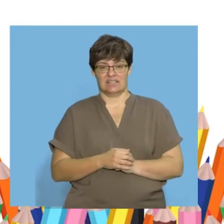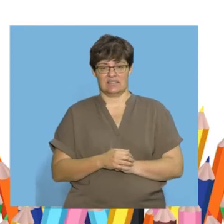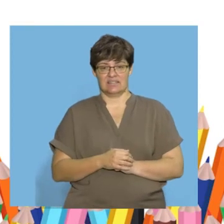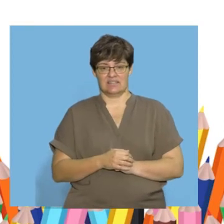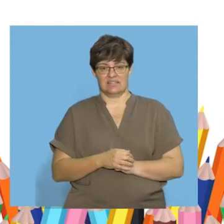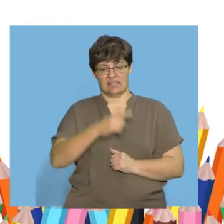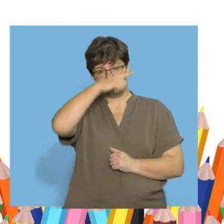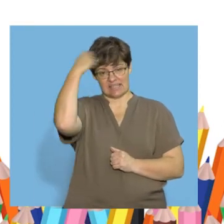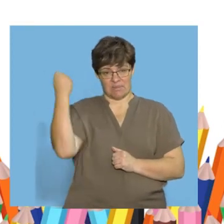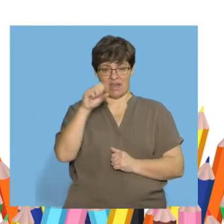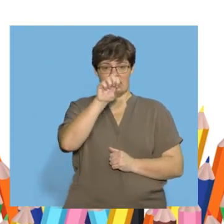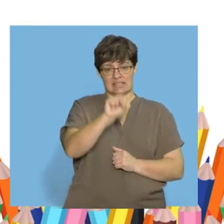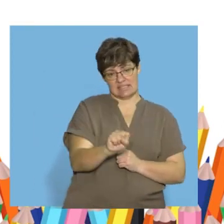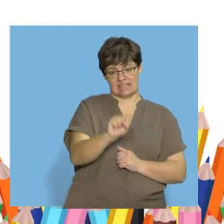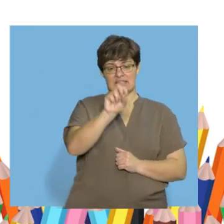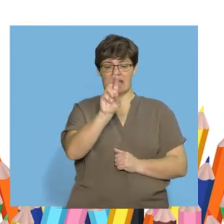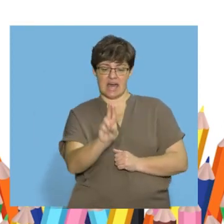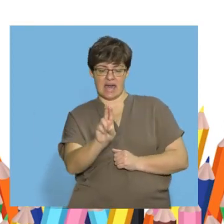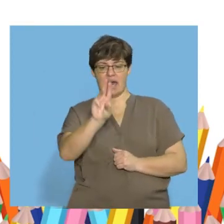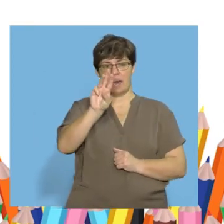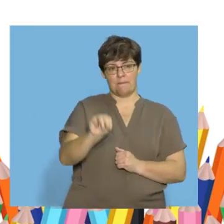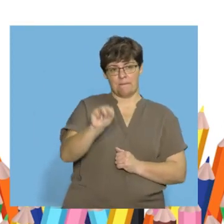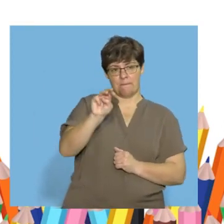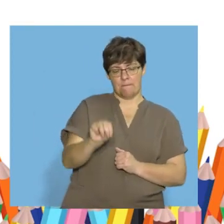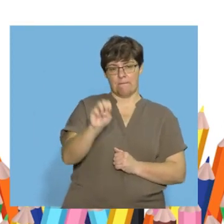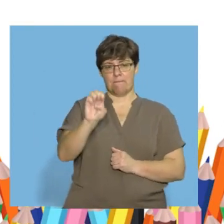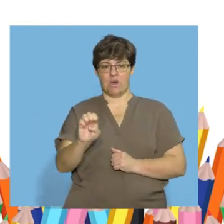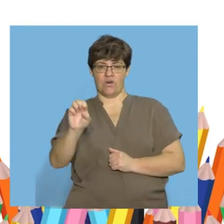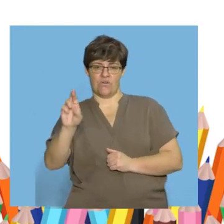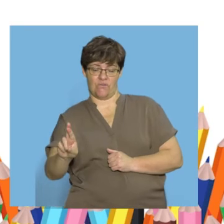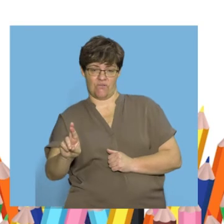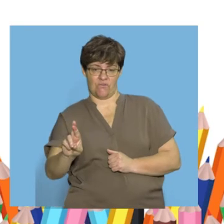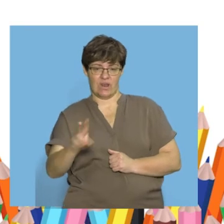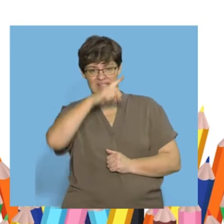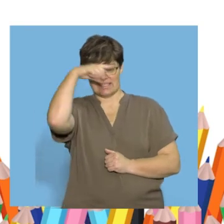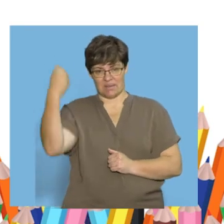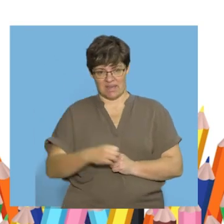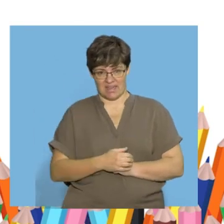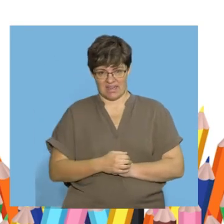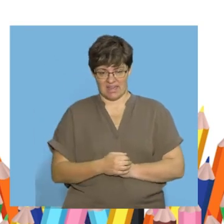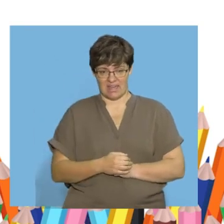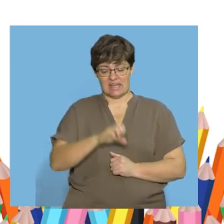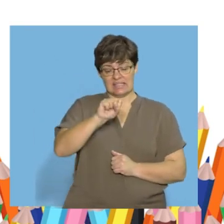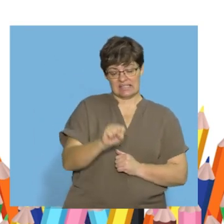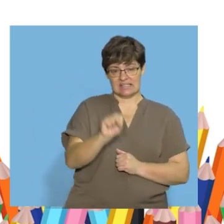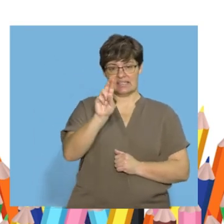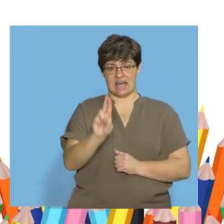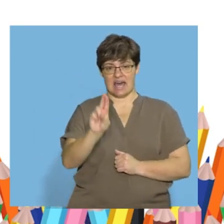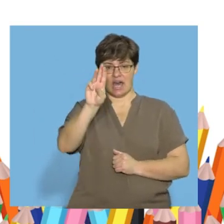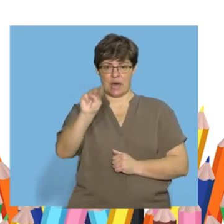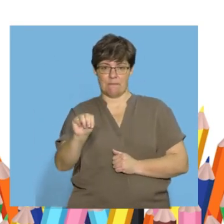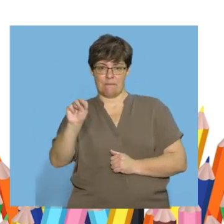S. A. M. Er. Summer. Summer. A. M. Er.